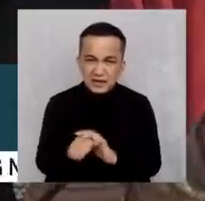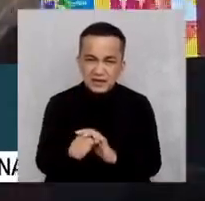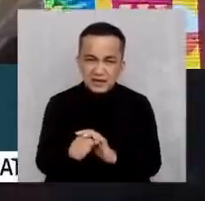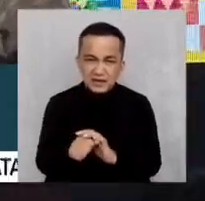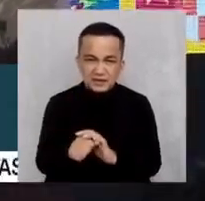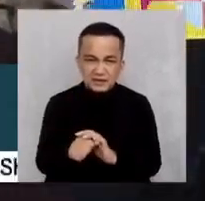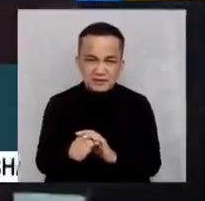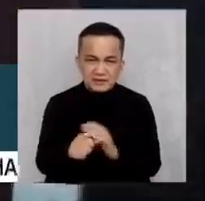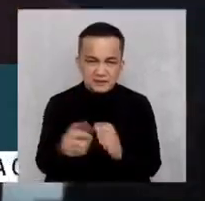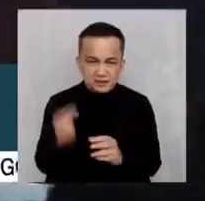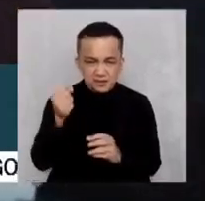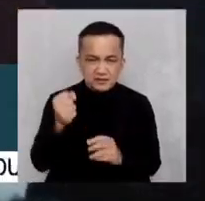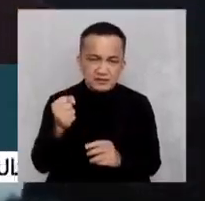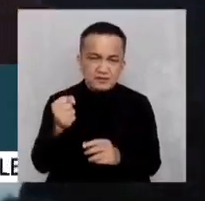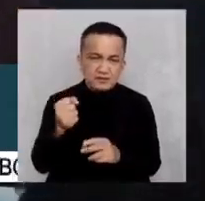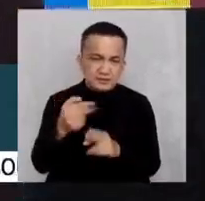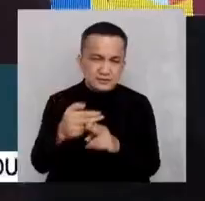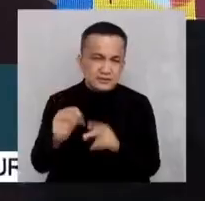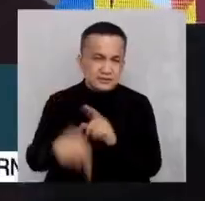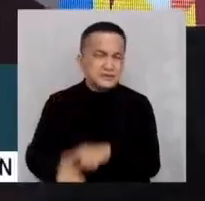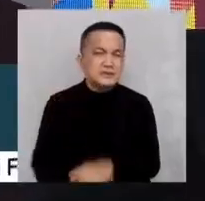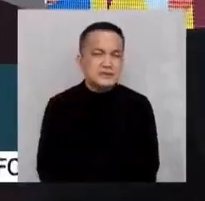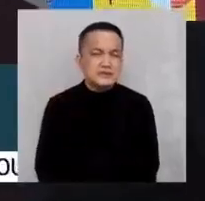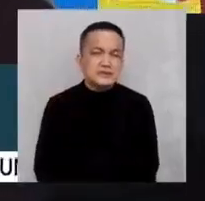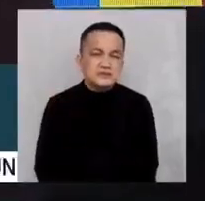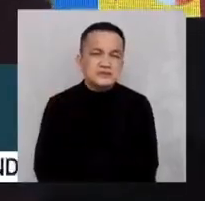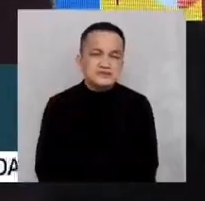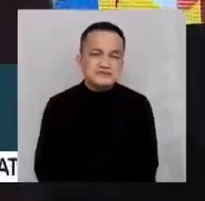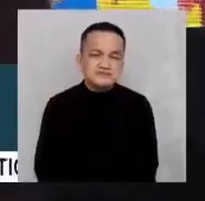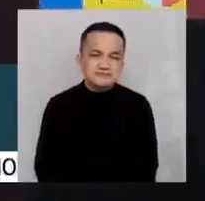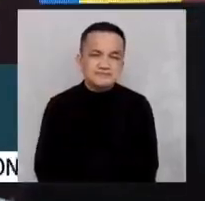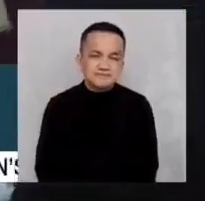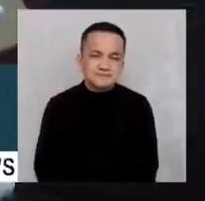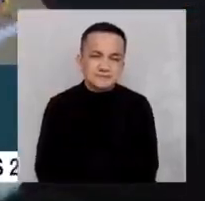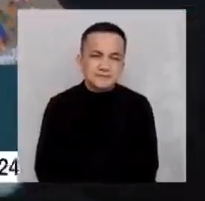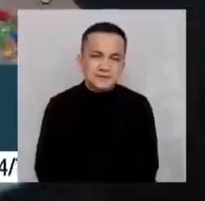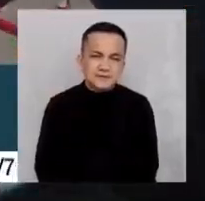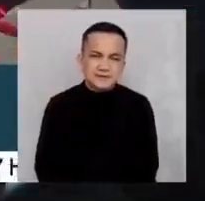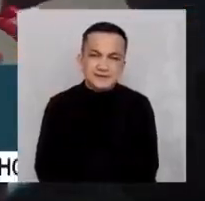while and just use it's more fun.